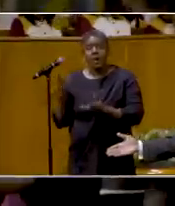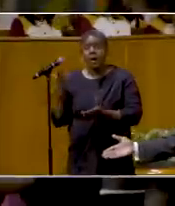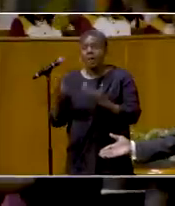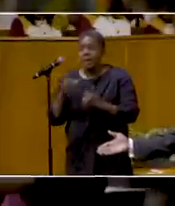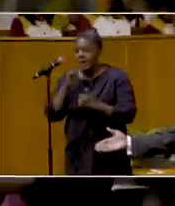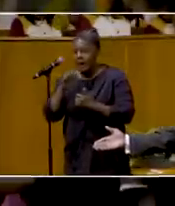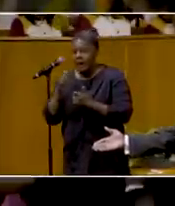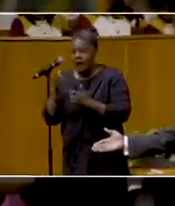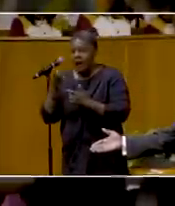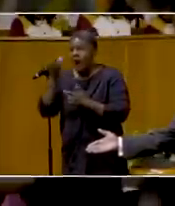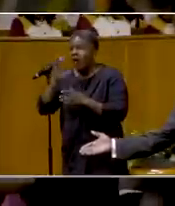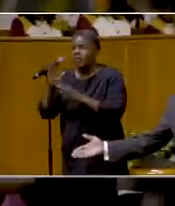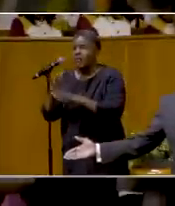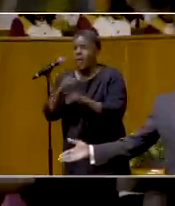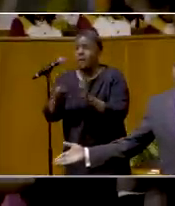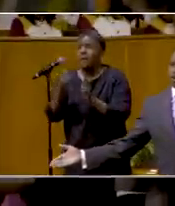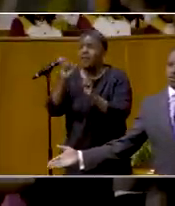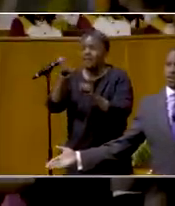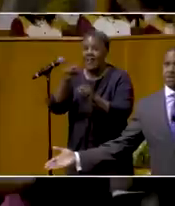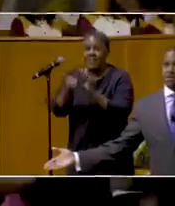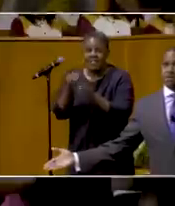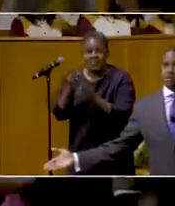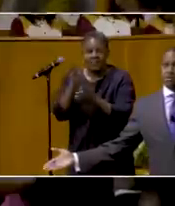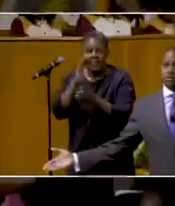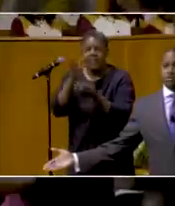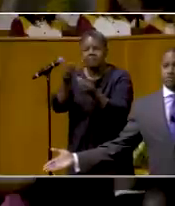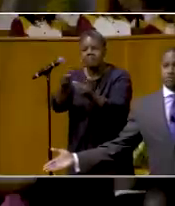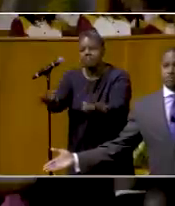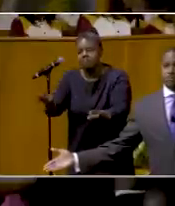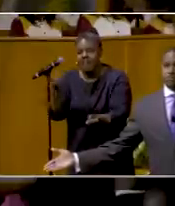will, but God can fix it if you have faith.